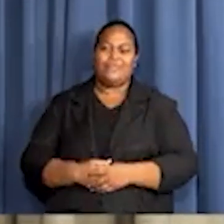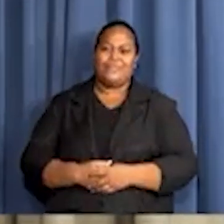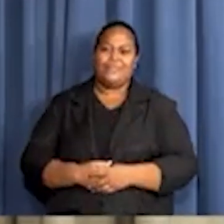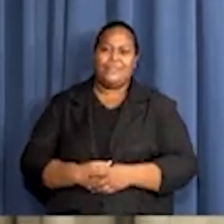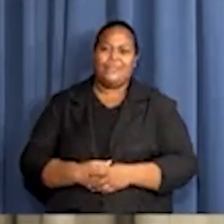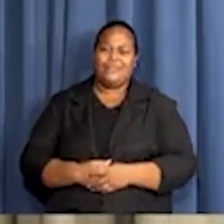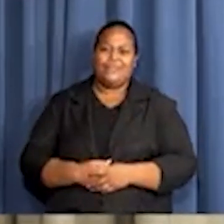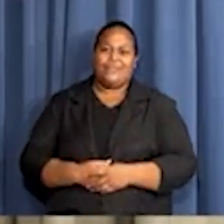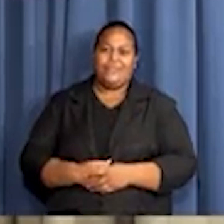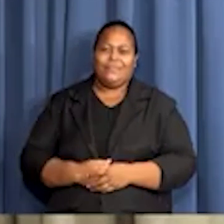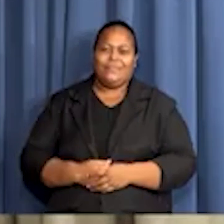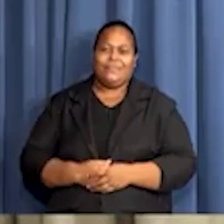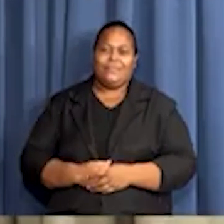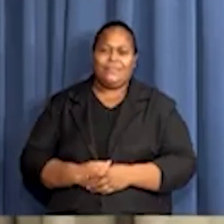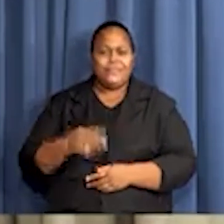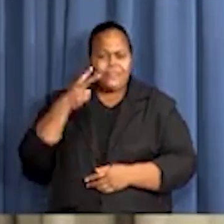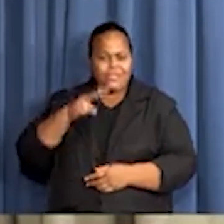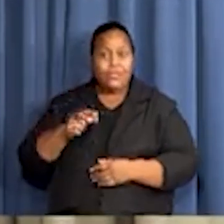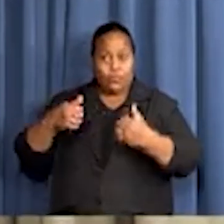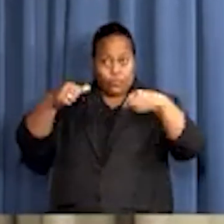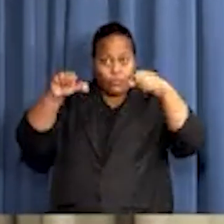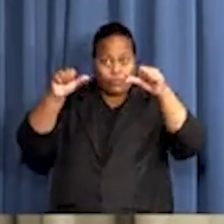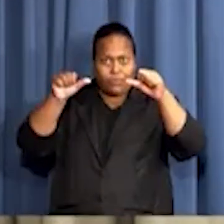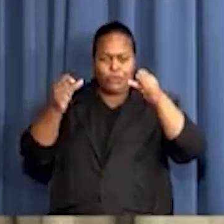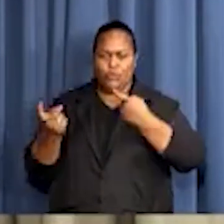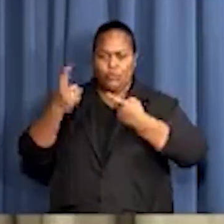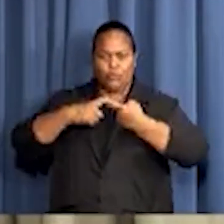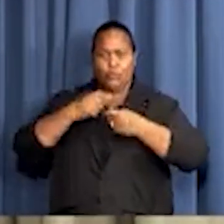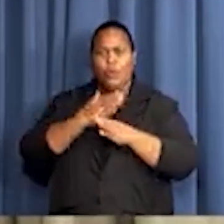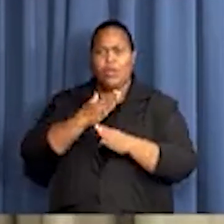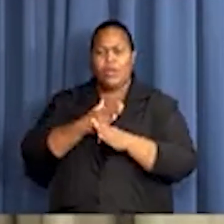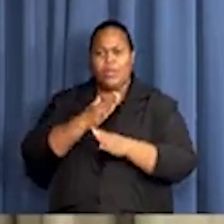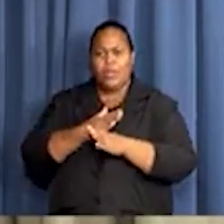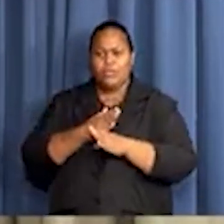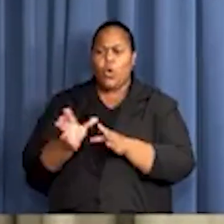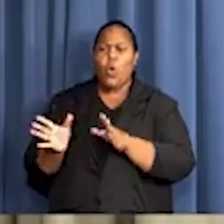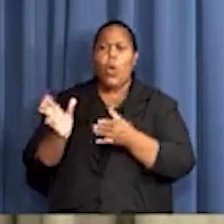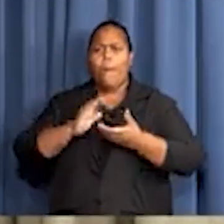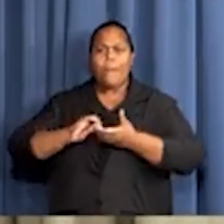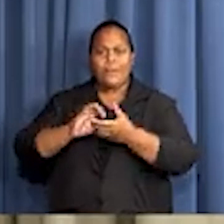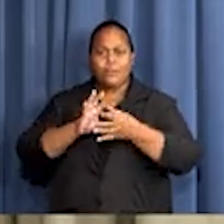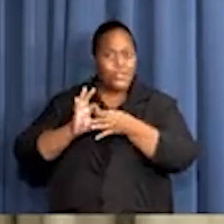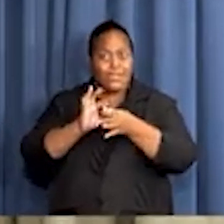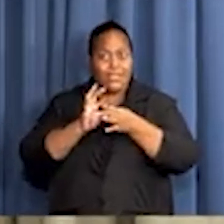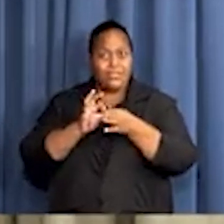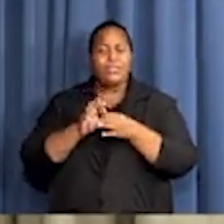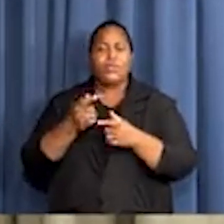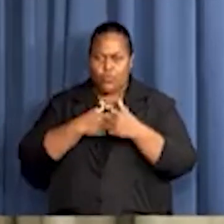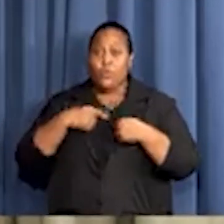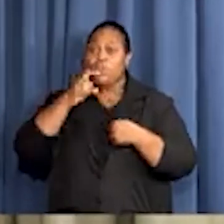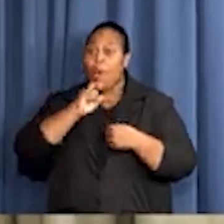I see its accomplishments as a joint effort, a combination of following up on our